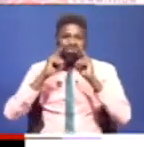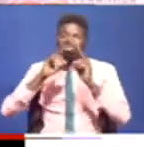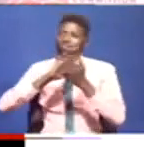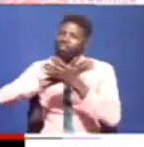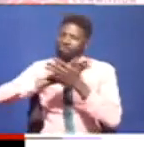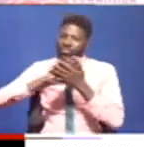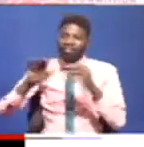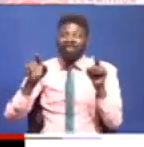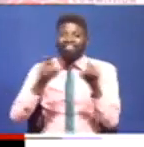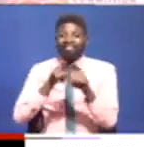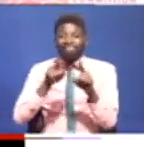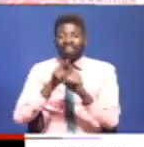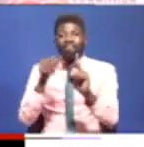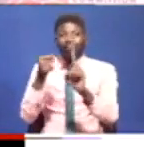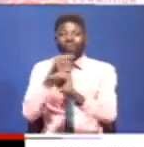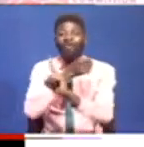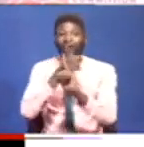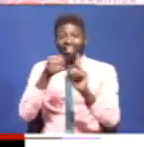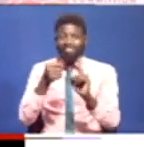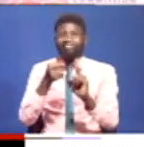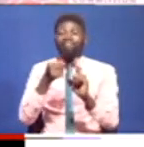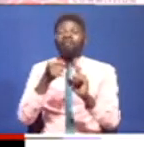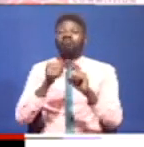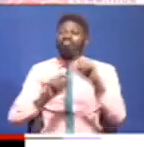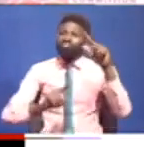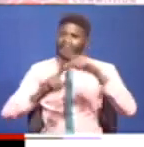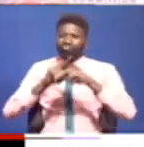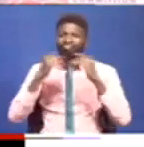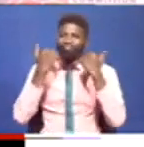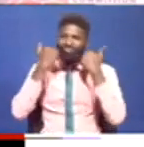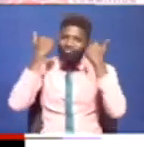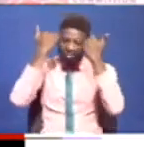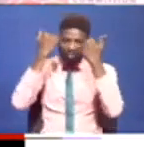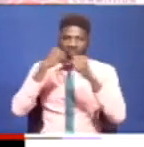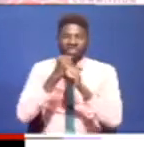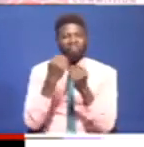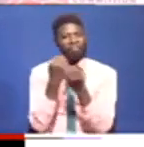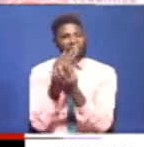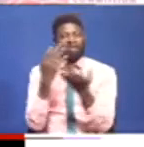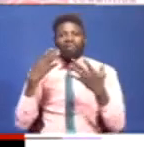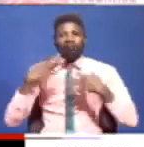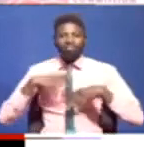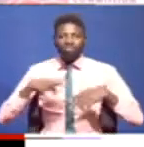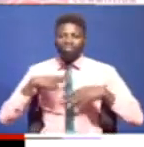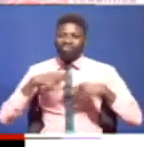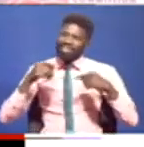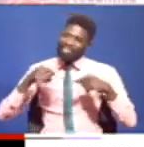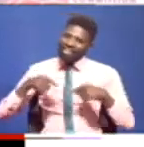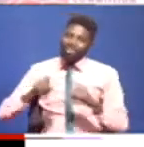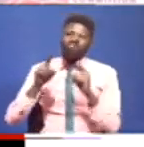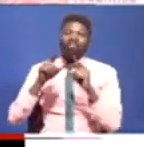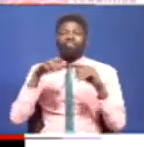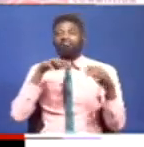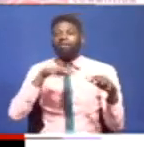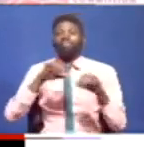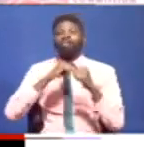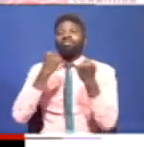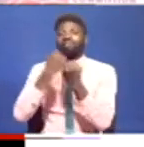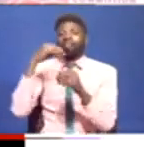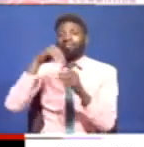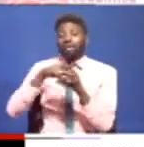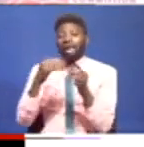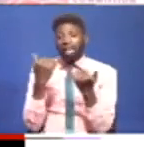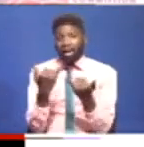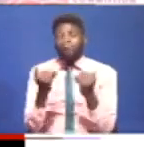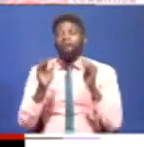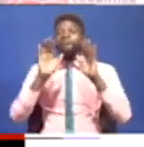scars violence leaves behind makes many people worse off in society. It is therefore prudent